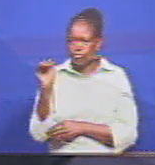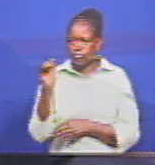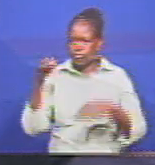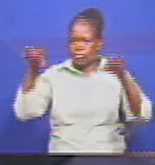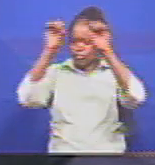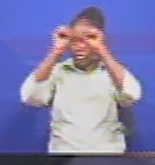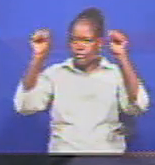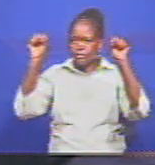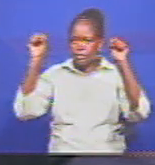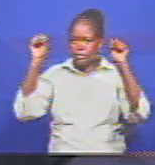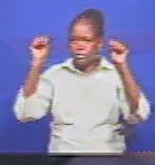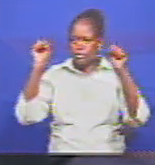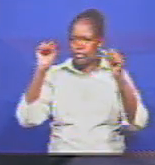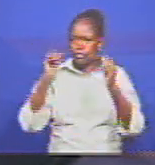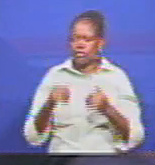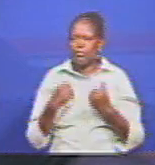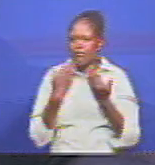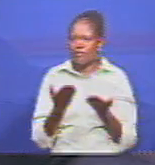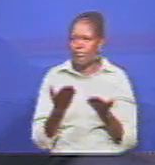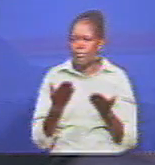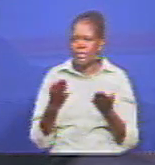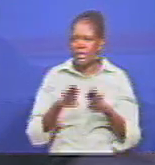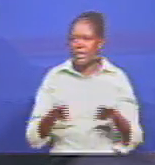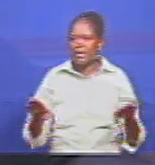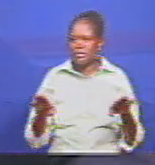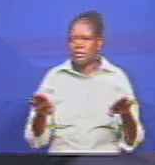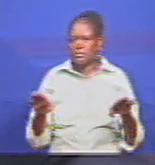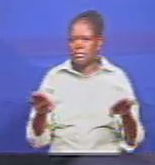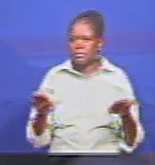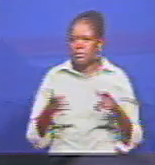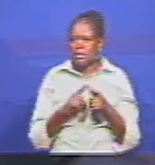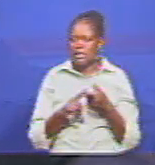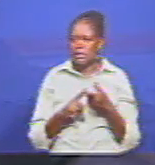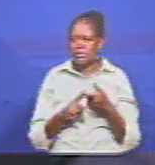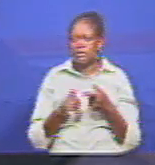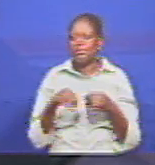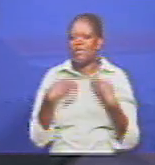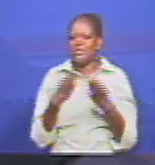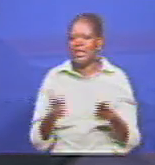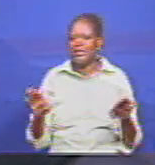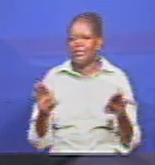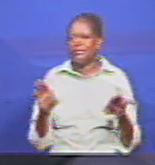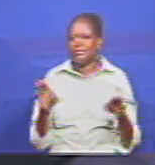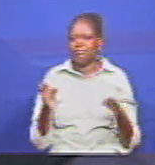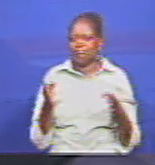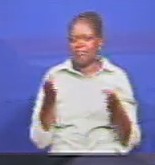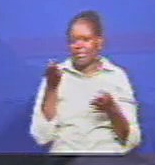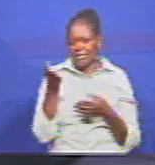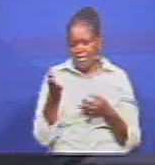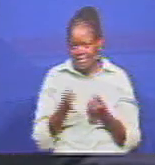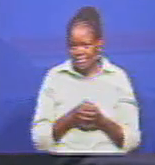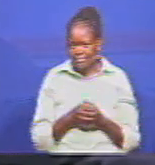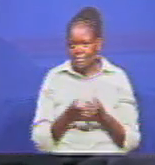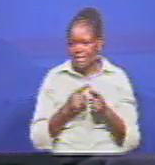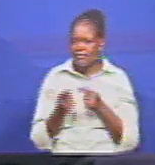Jomo Kenyatta mm-hmm. to provide for him a piece of land. Okay. And Mzee Kenyatta provided the land where we are. Uh-huh. And if you